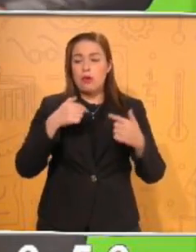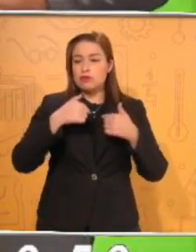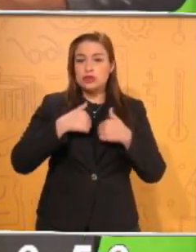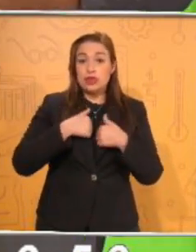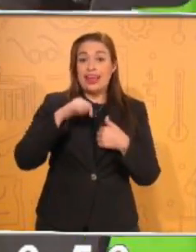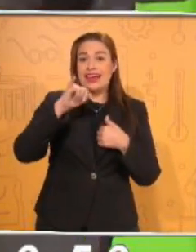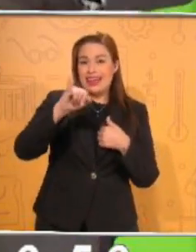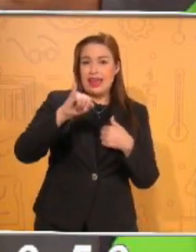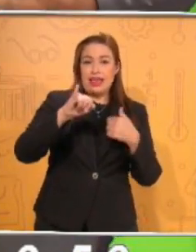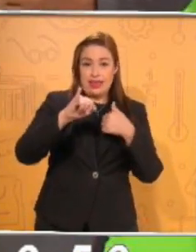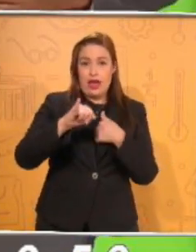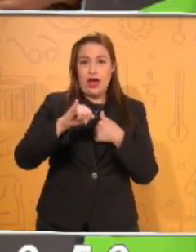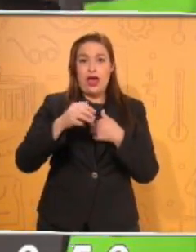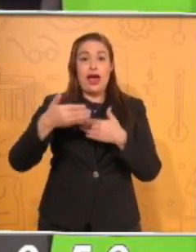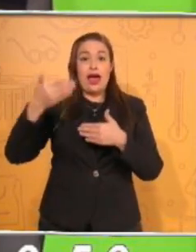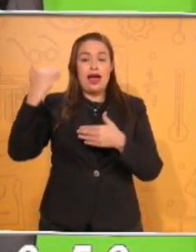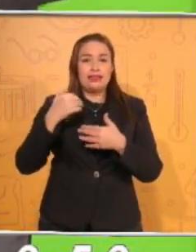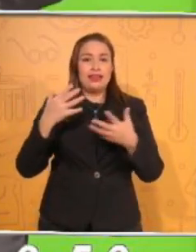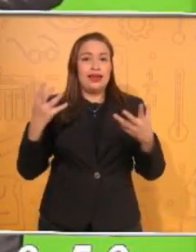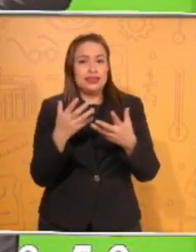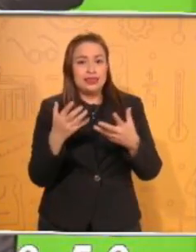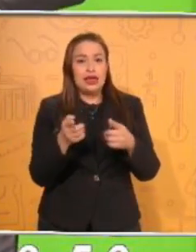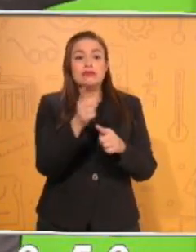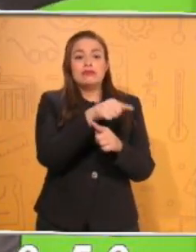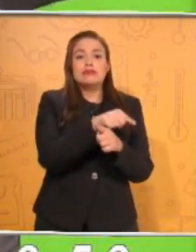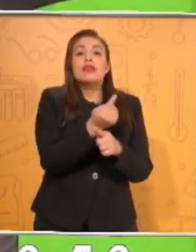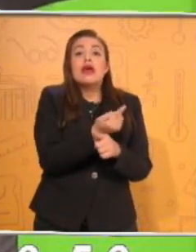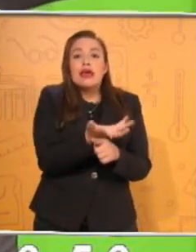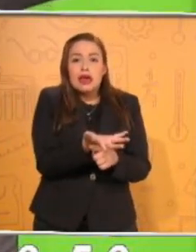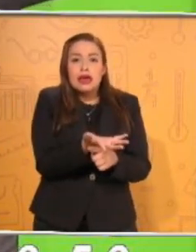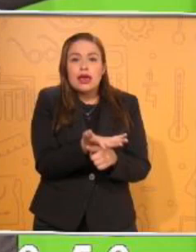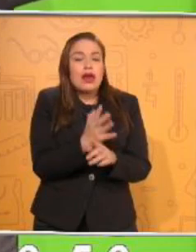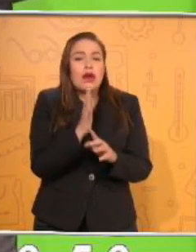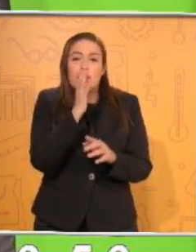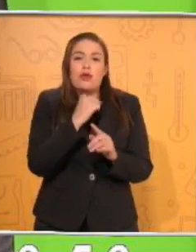teacher? Well, I was doing my homework.